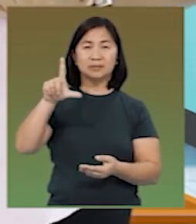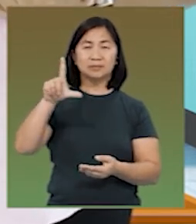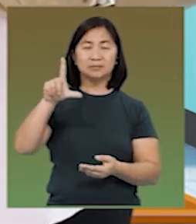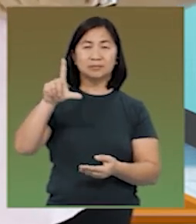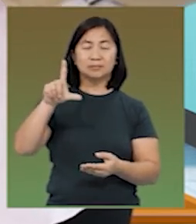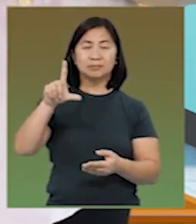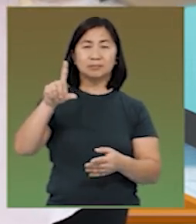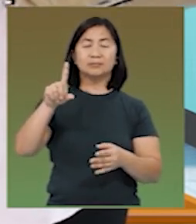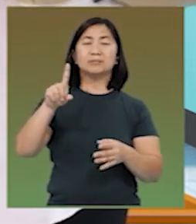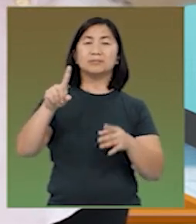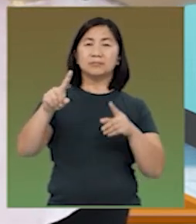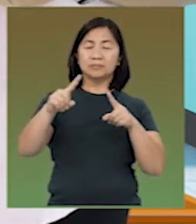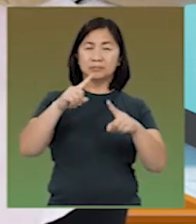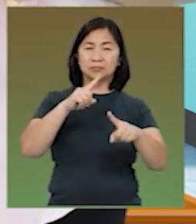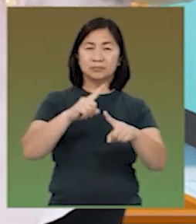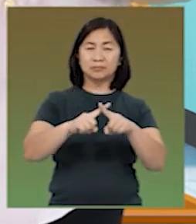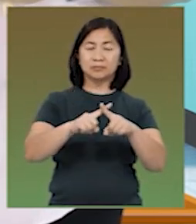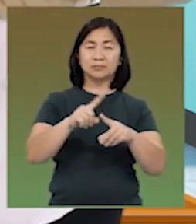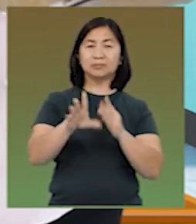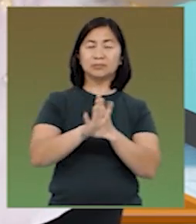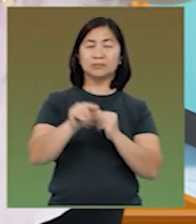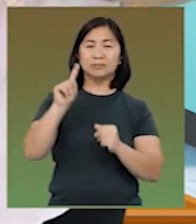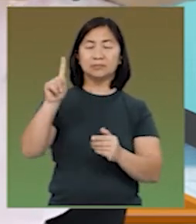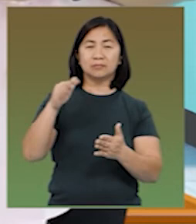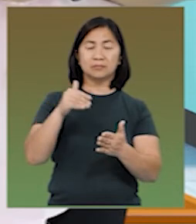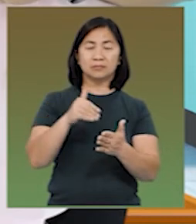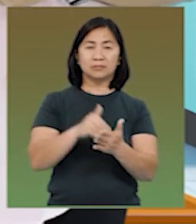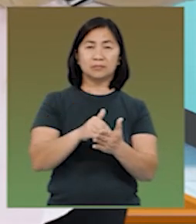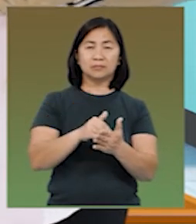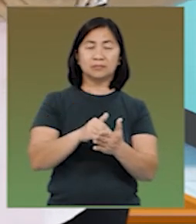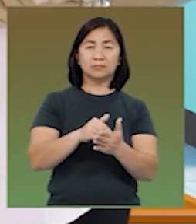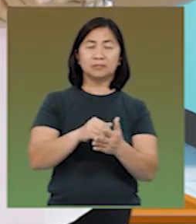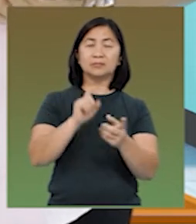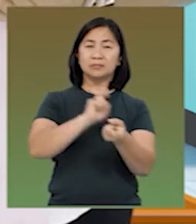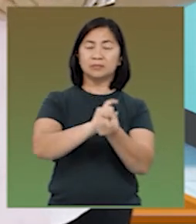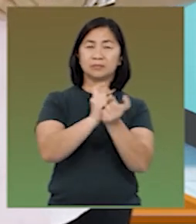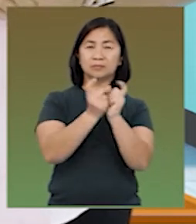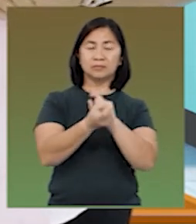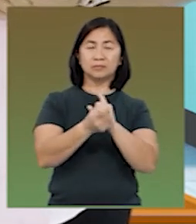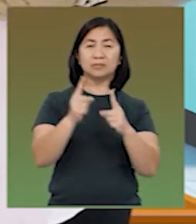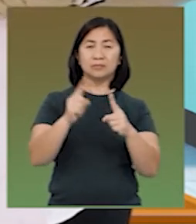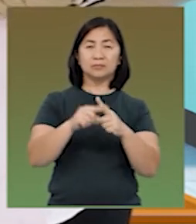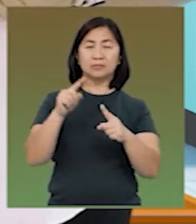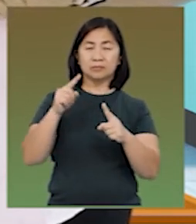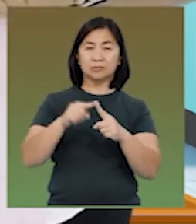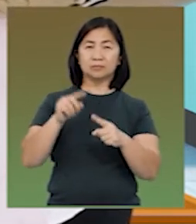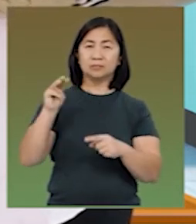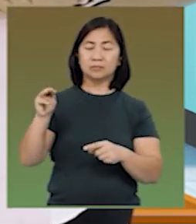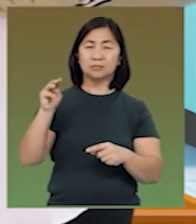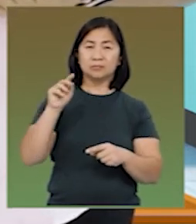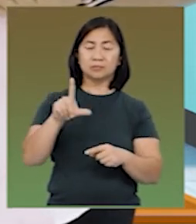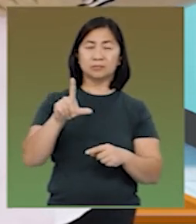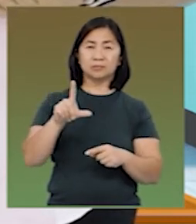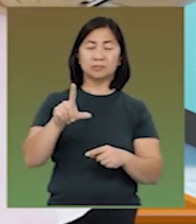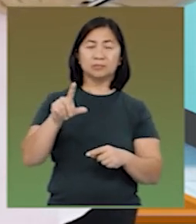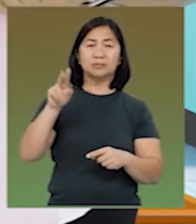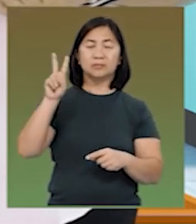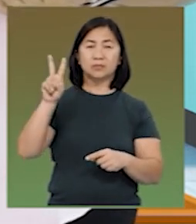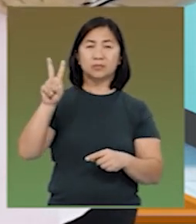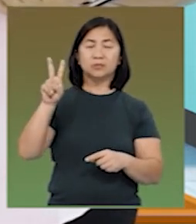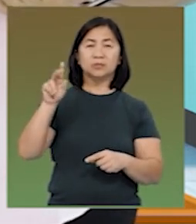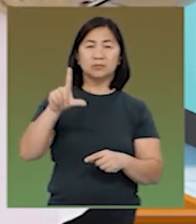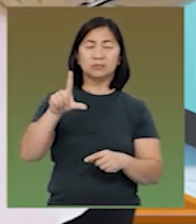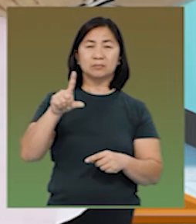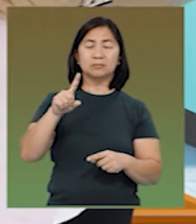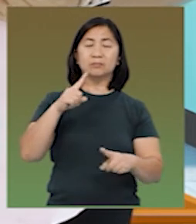liters. Multiply it by 1,000 to convert it into milliliters.